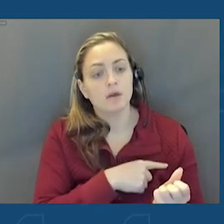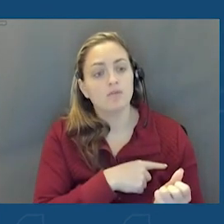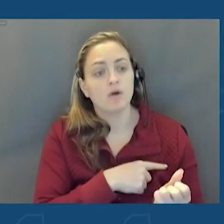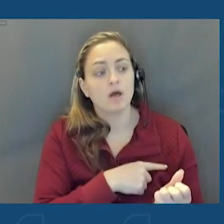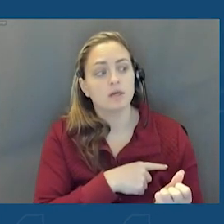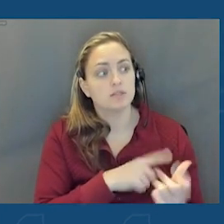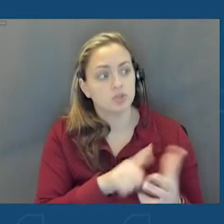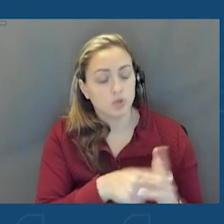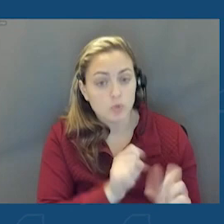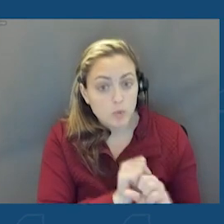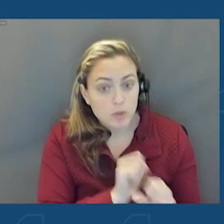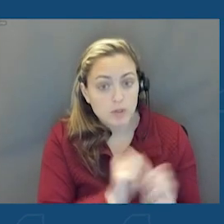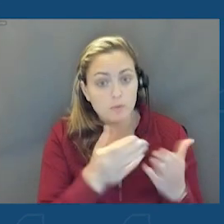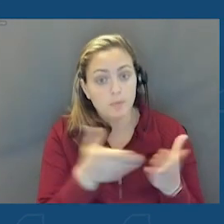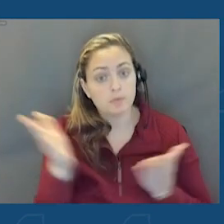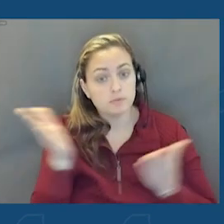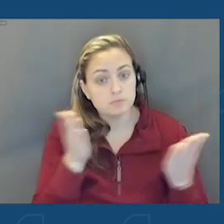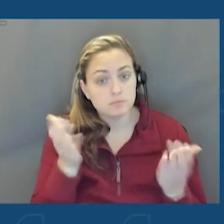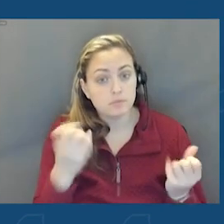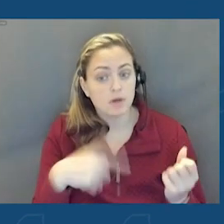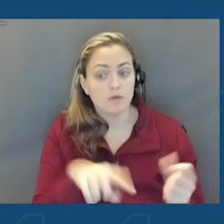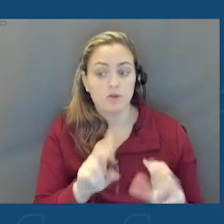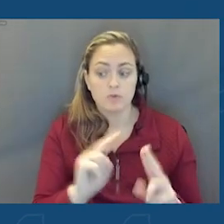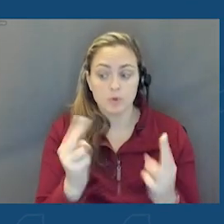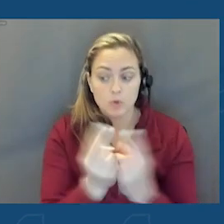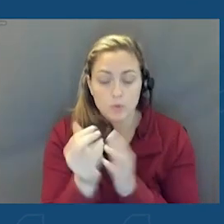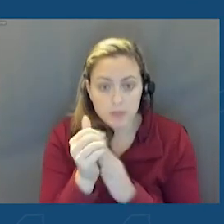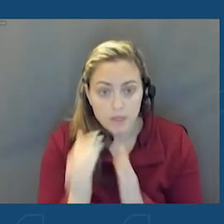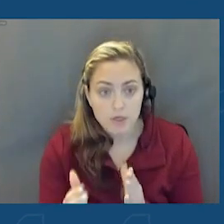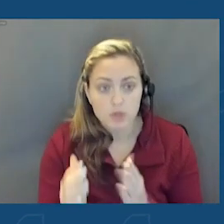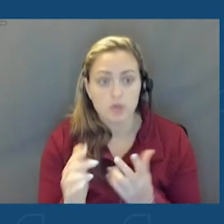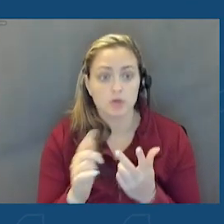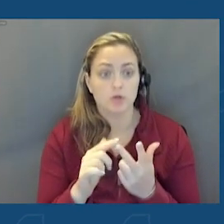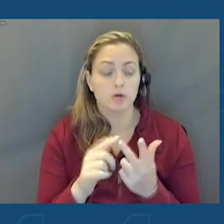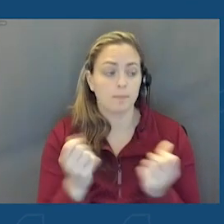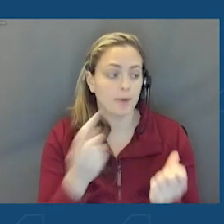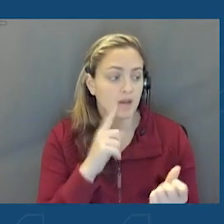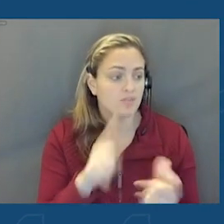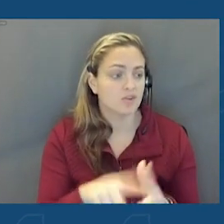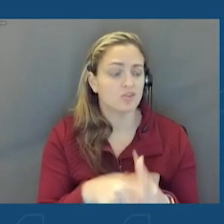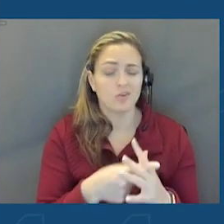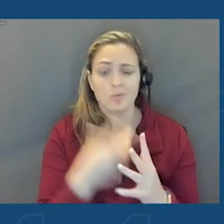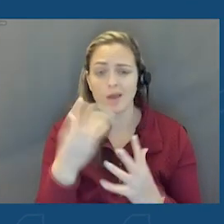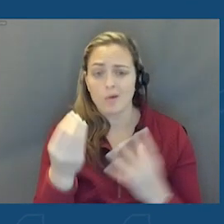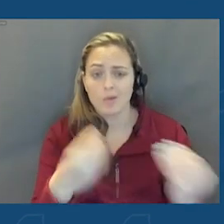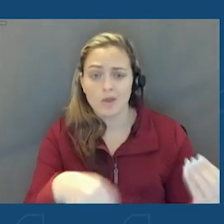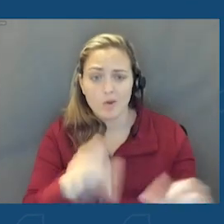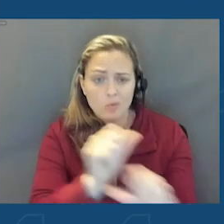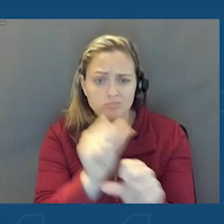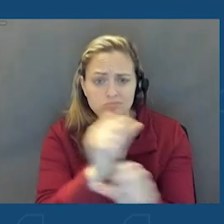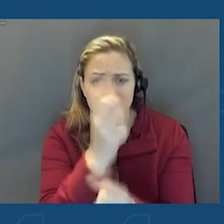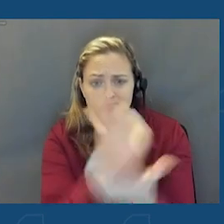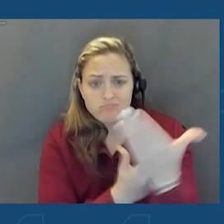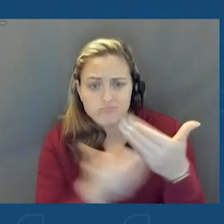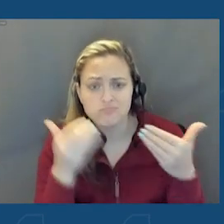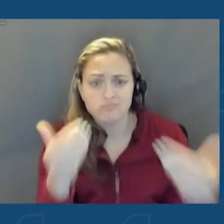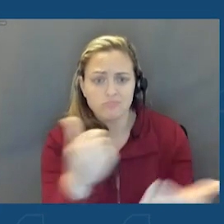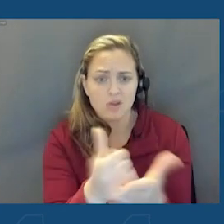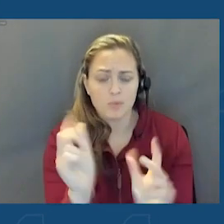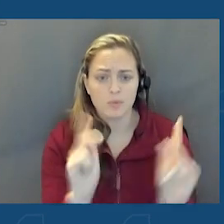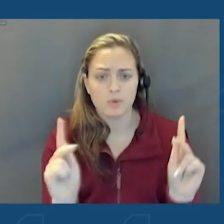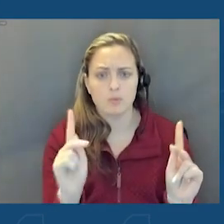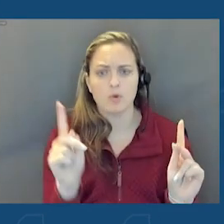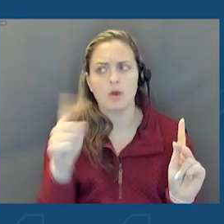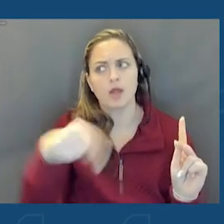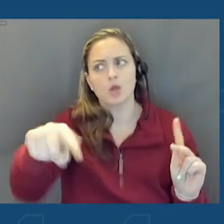service. Many of us are called to be union leaders. Many of us are called just to be out there on the front lines helping people. And that's what you do